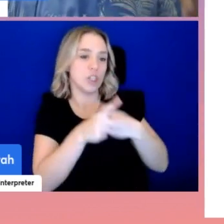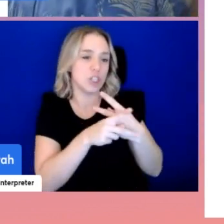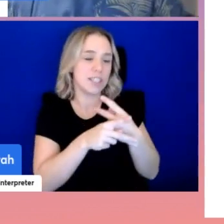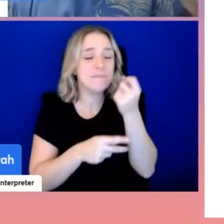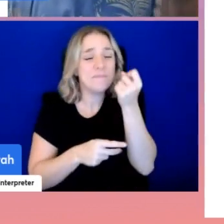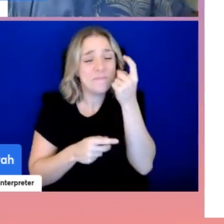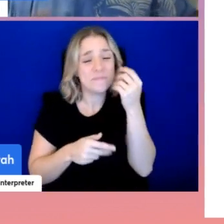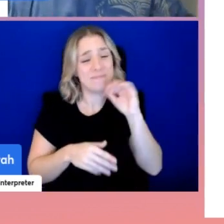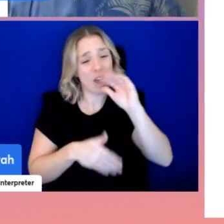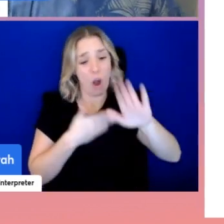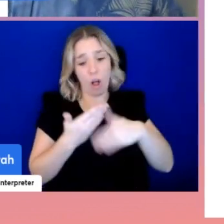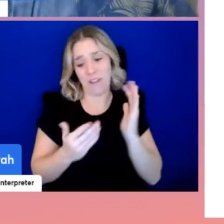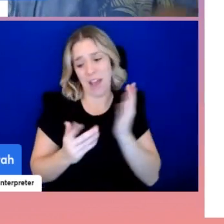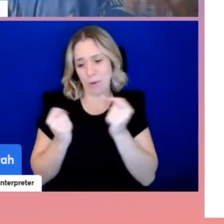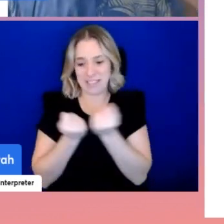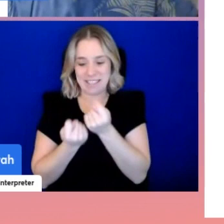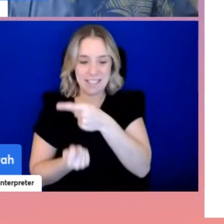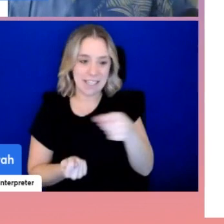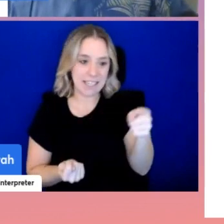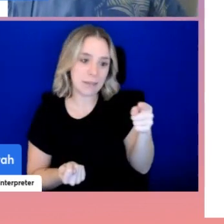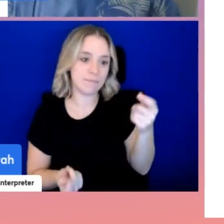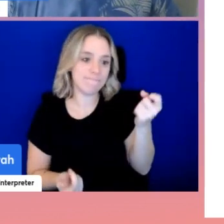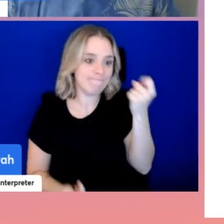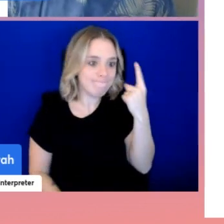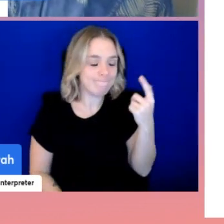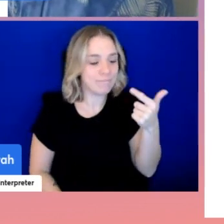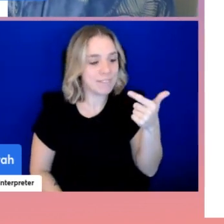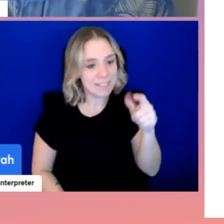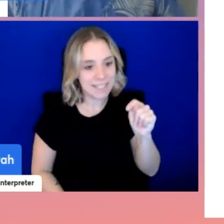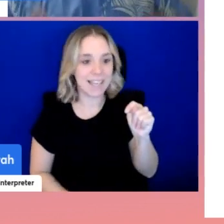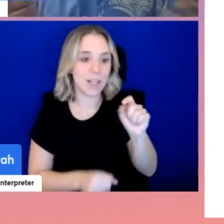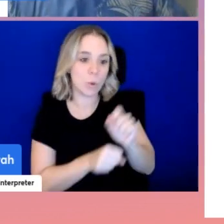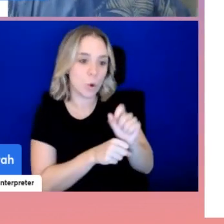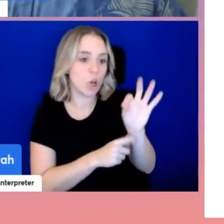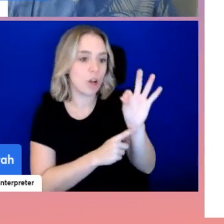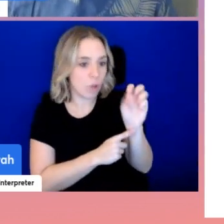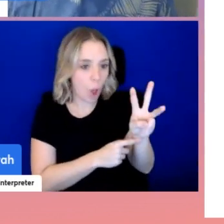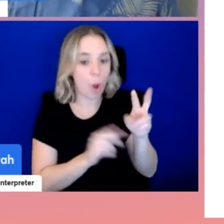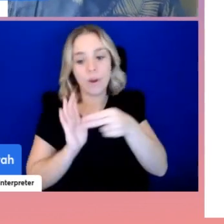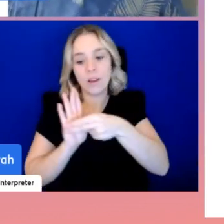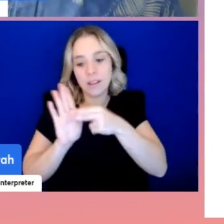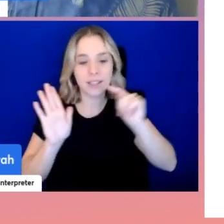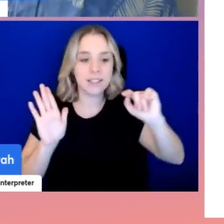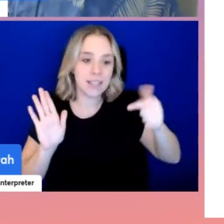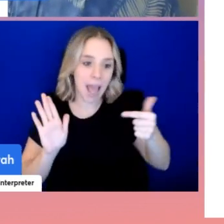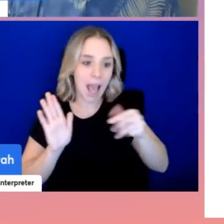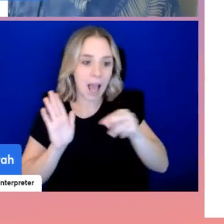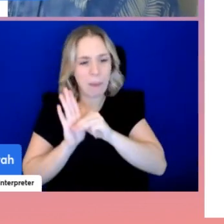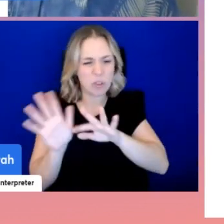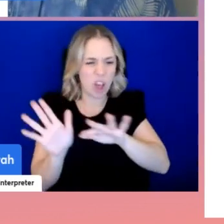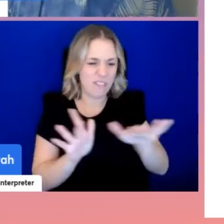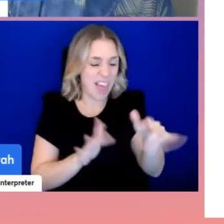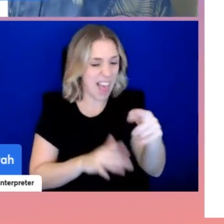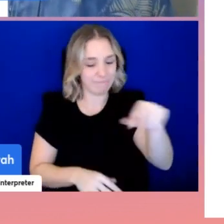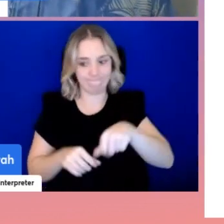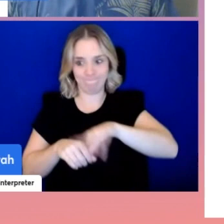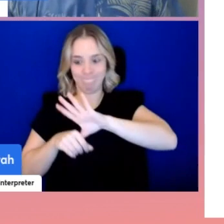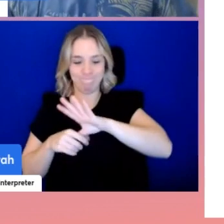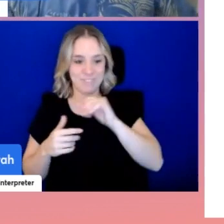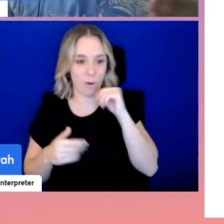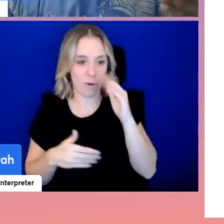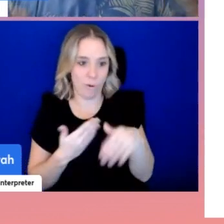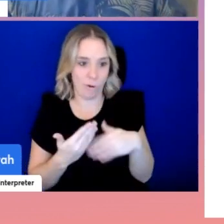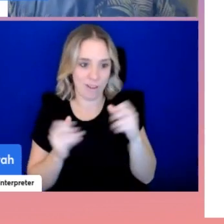to that Git workflow of like tagging your modules and all that. So our solution to that is the semantic release versioning workflow.